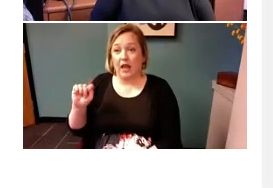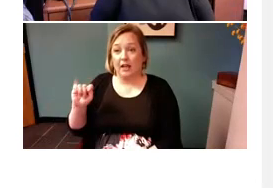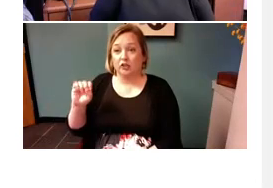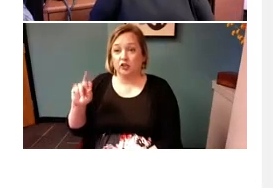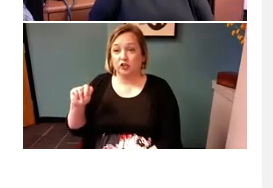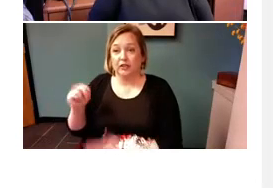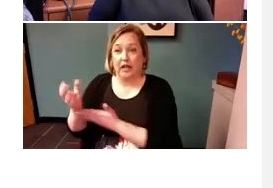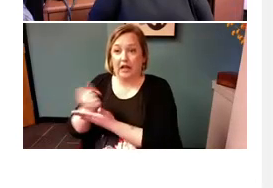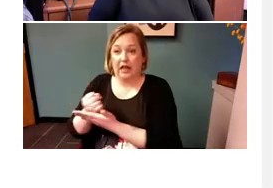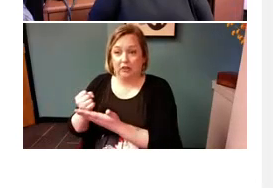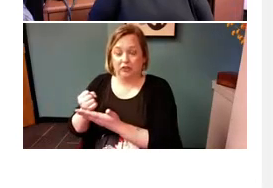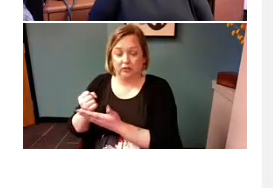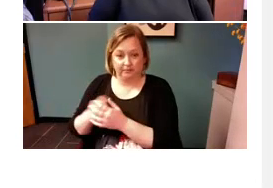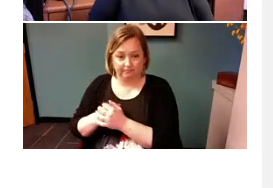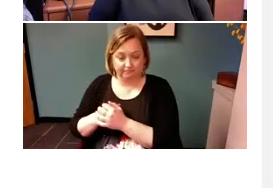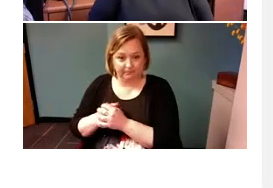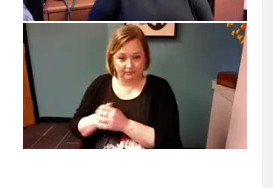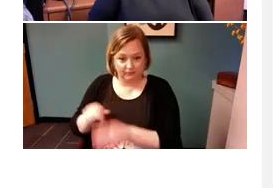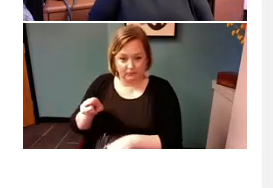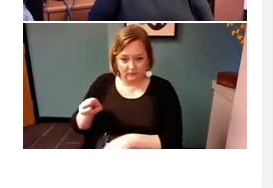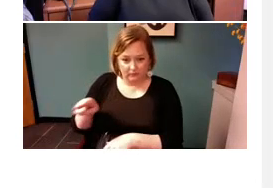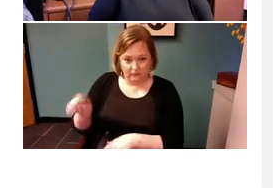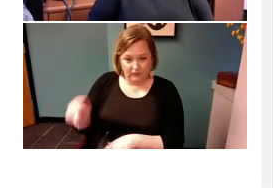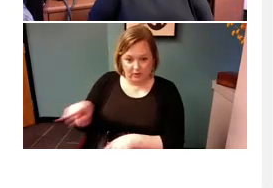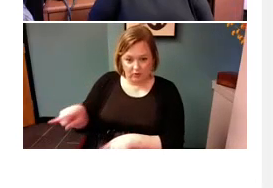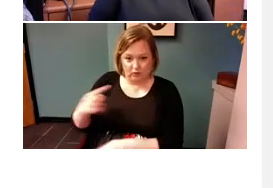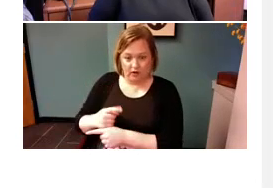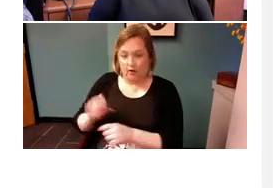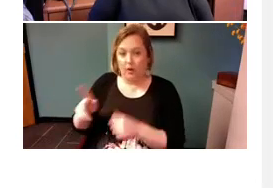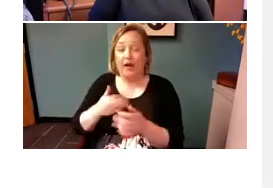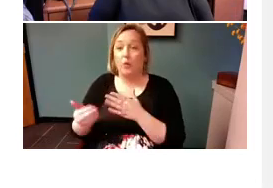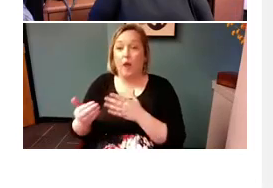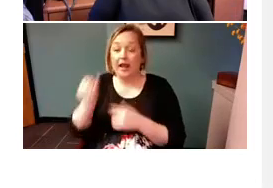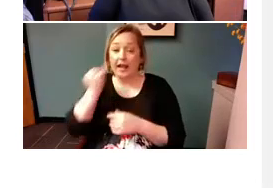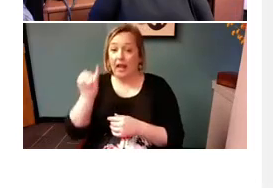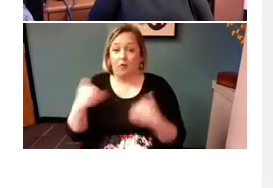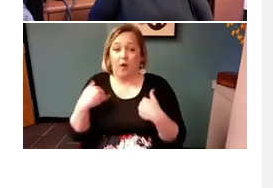exactly, Eric, you are correct. So let's say we have some function, and I'm going to type it out in C++.